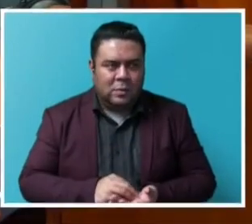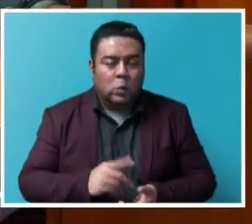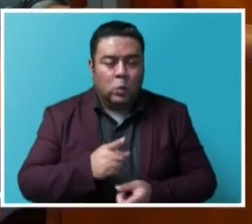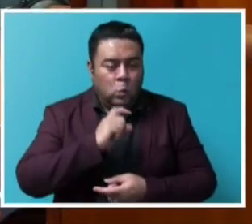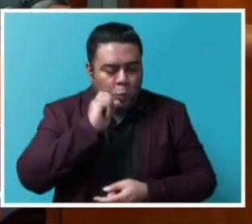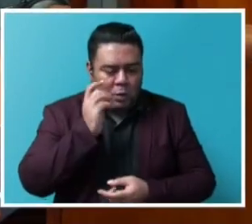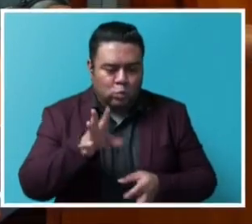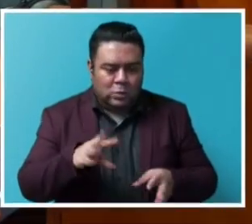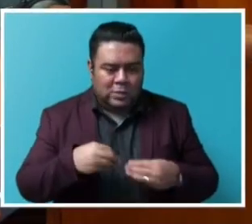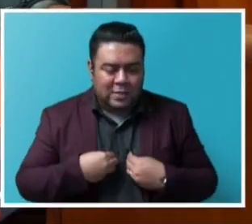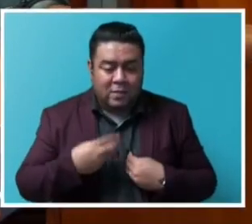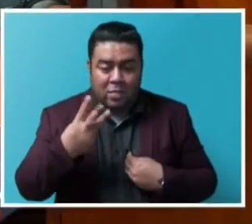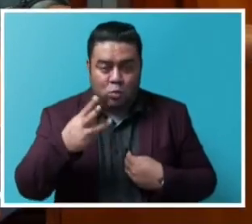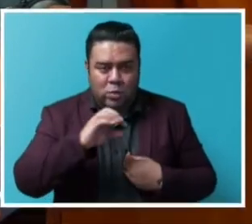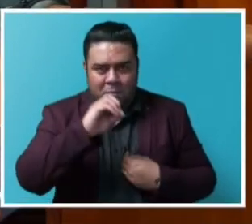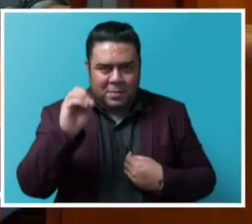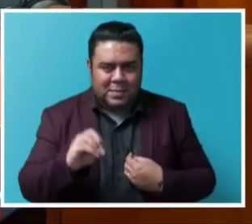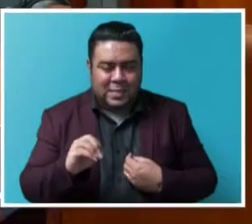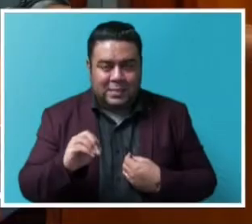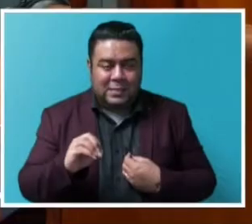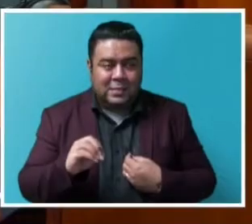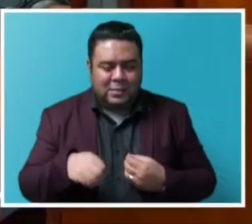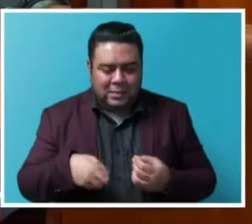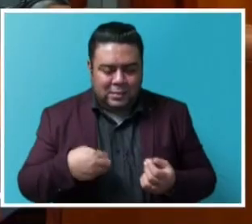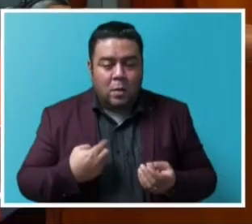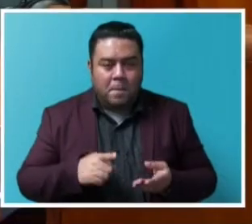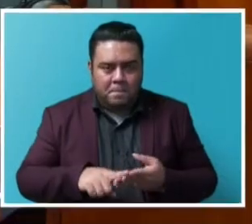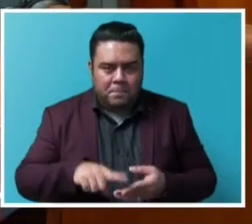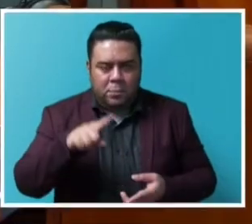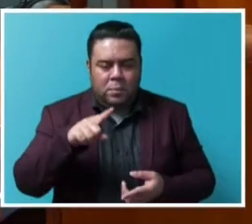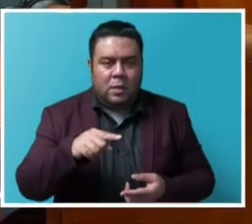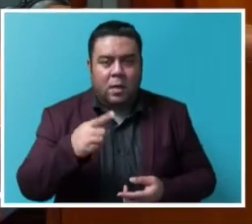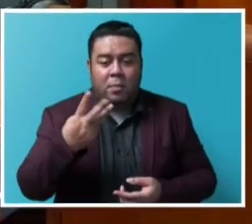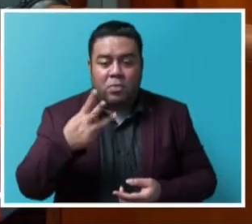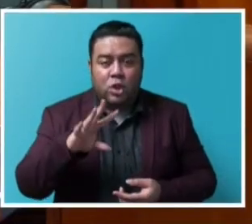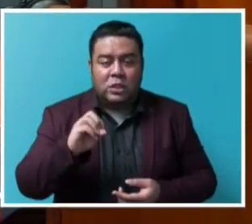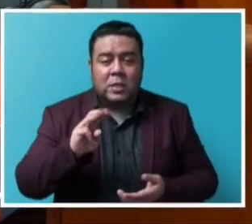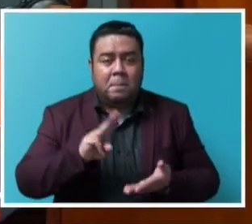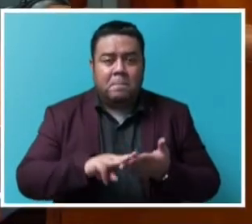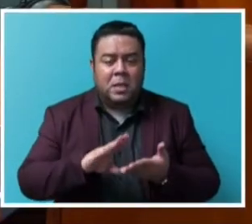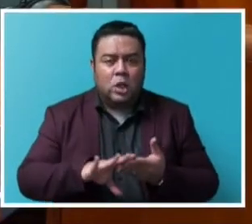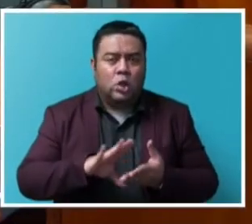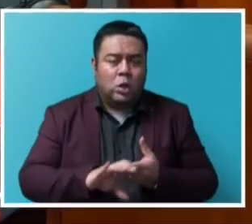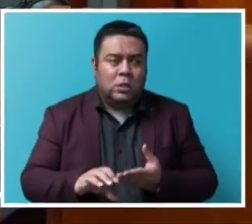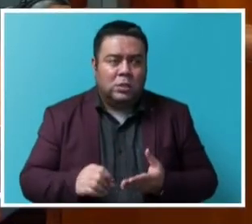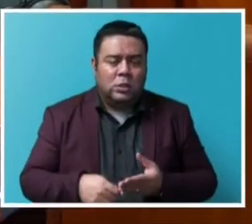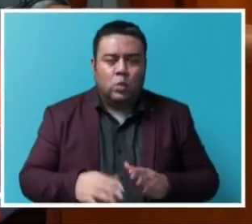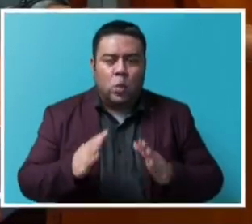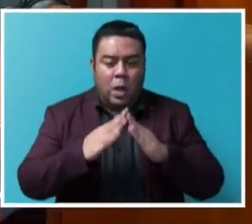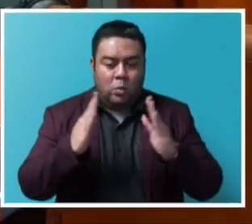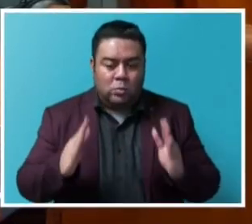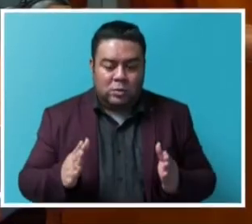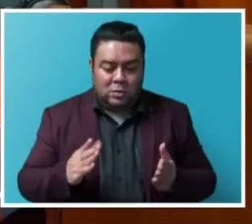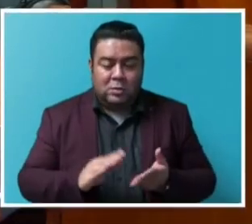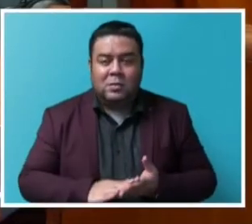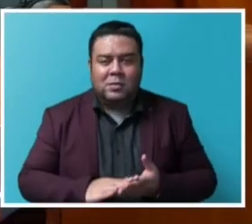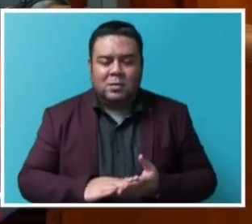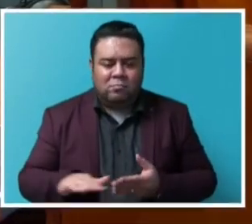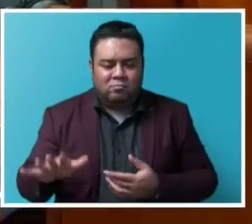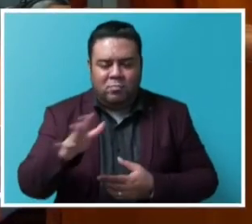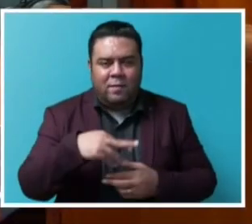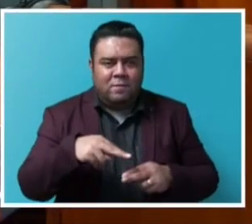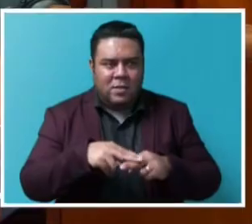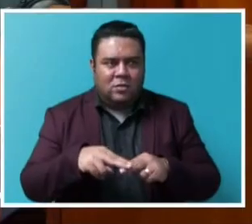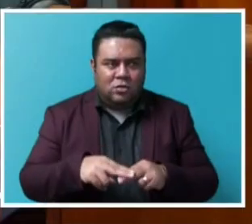a 3% pay rise, injecting over $30 million into households across the country